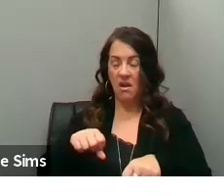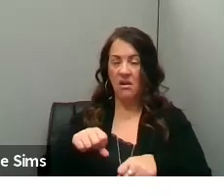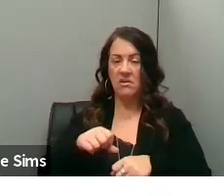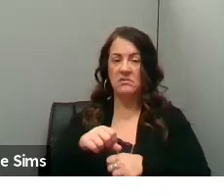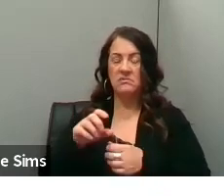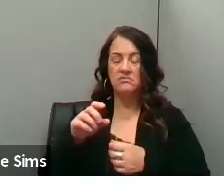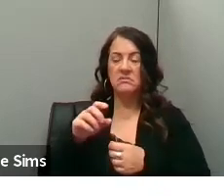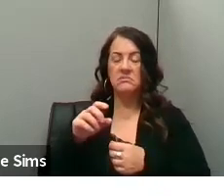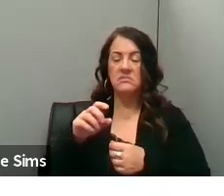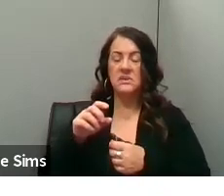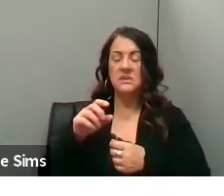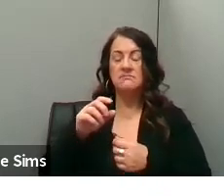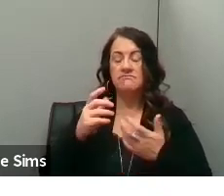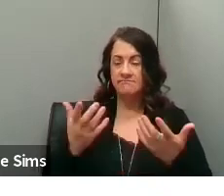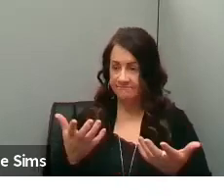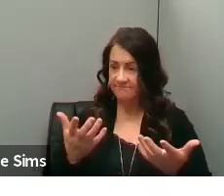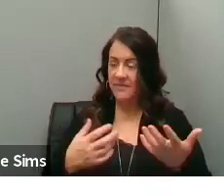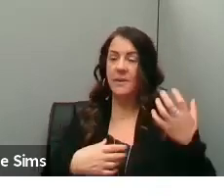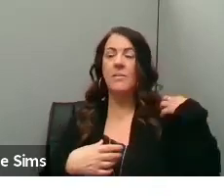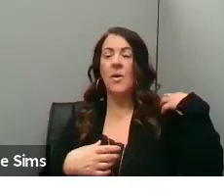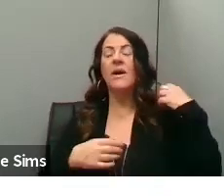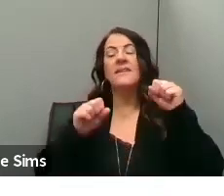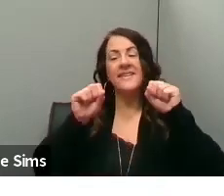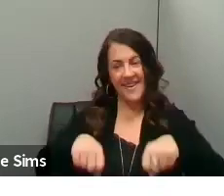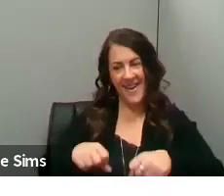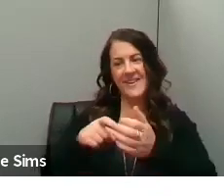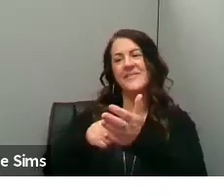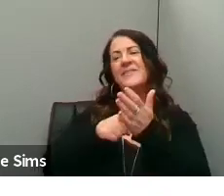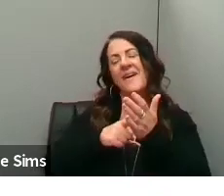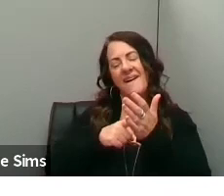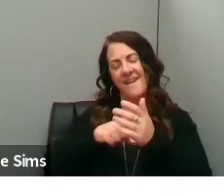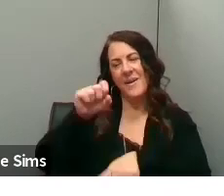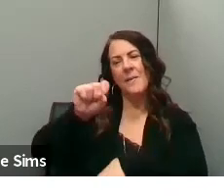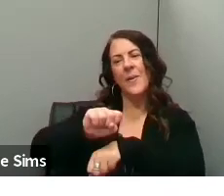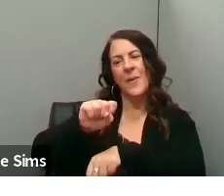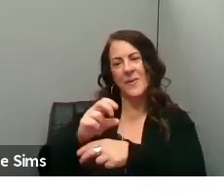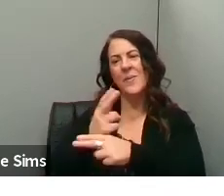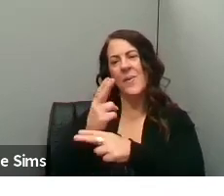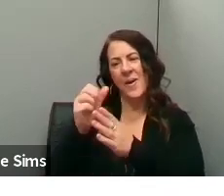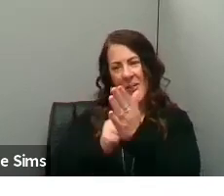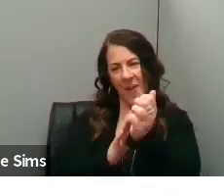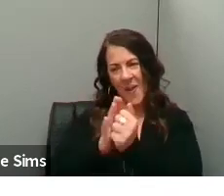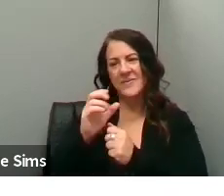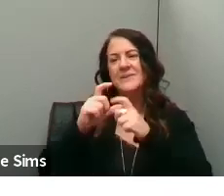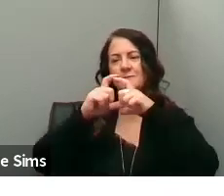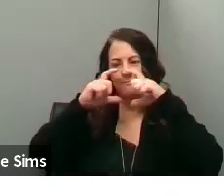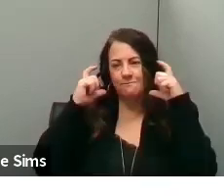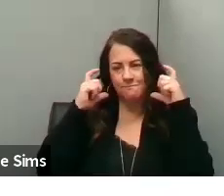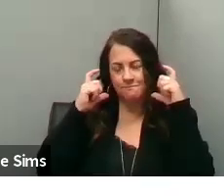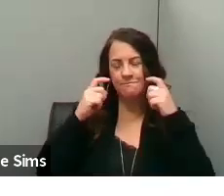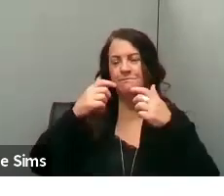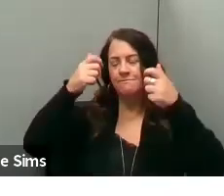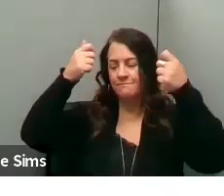An employer may require an employee to wear personal protective equipment to lower the risk